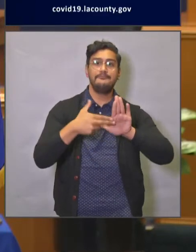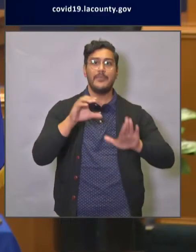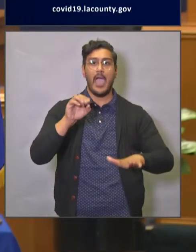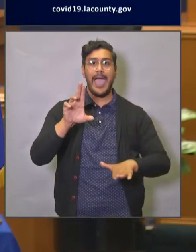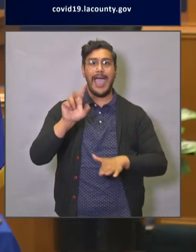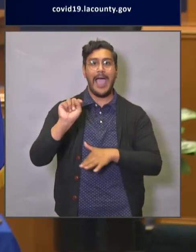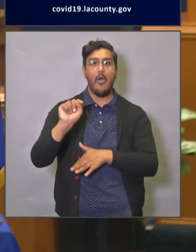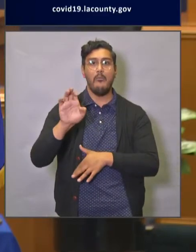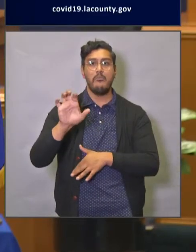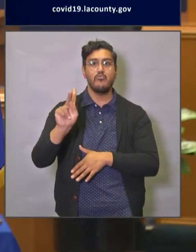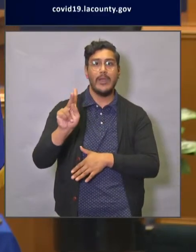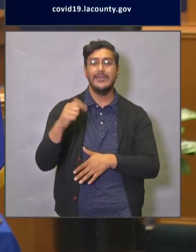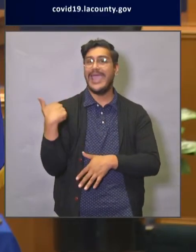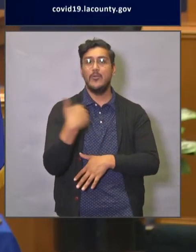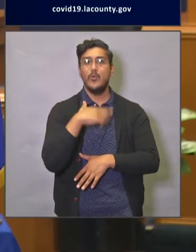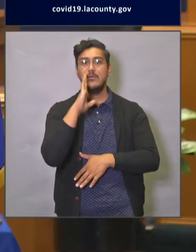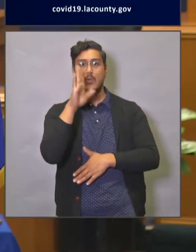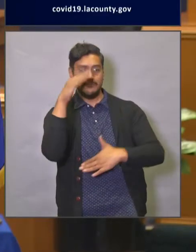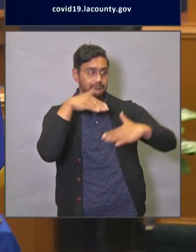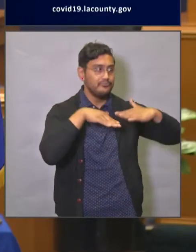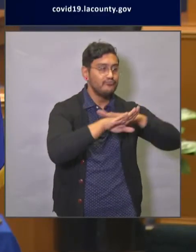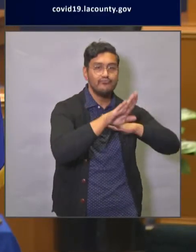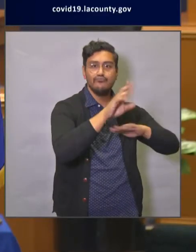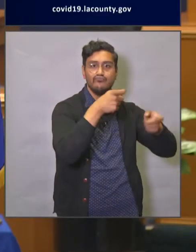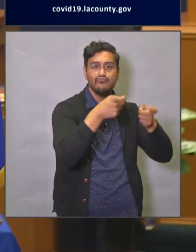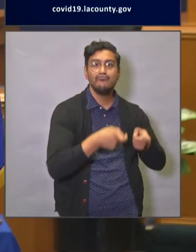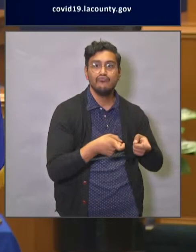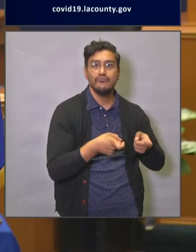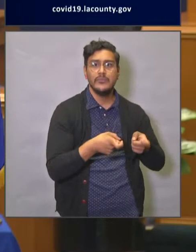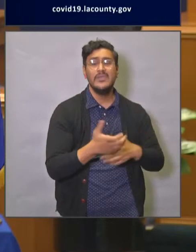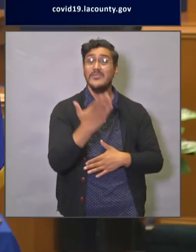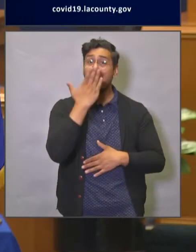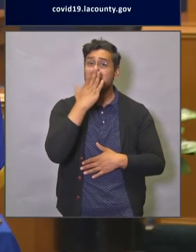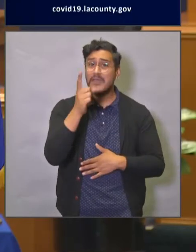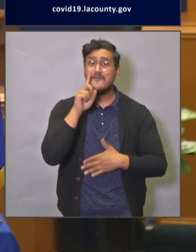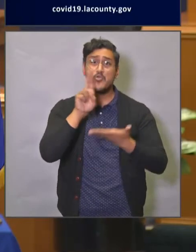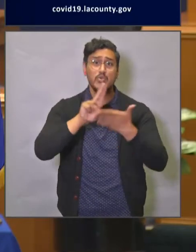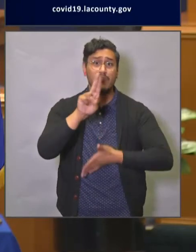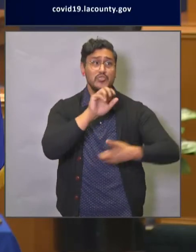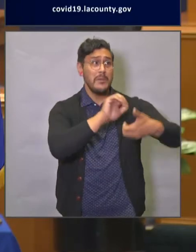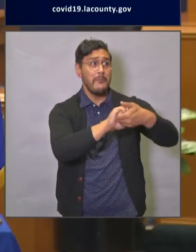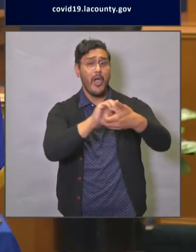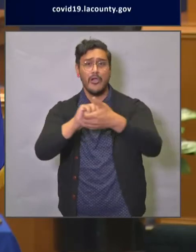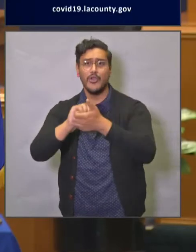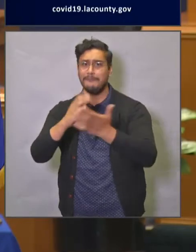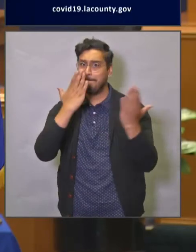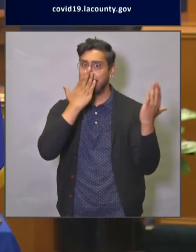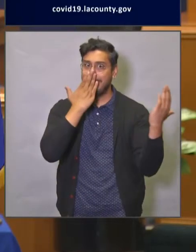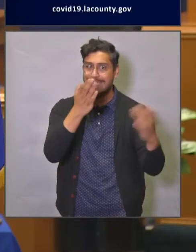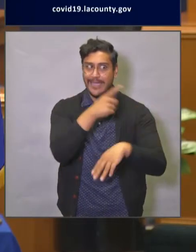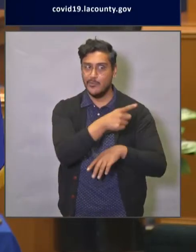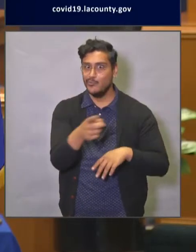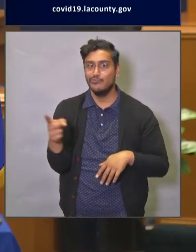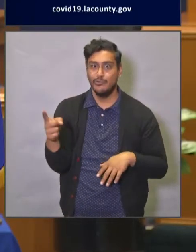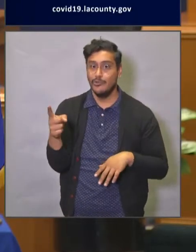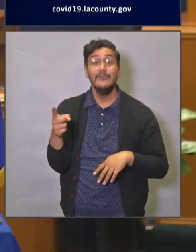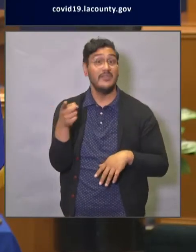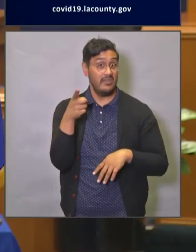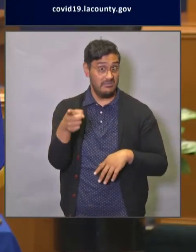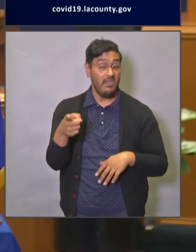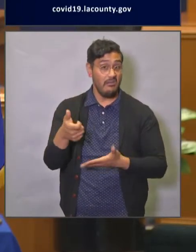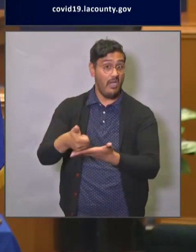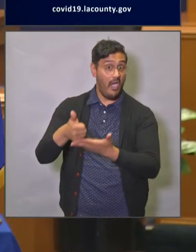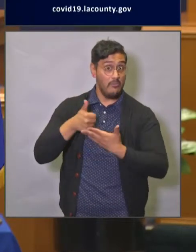working closely. I want to thank our university partners. They've been great, both about helping us reach some of the